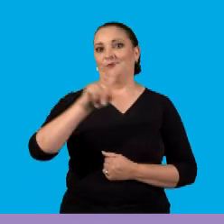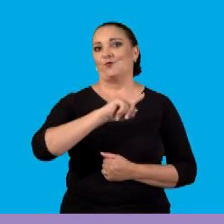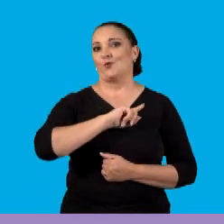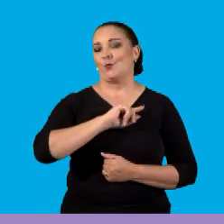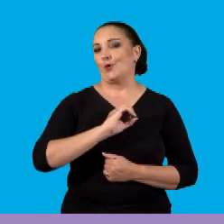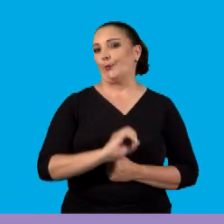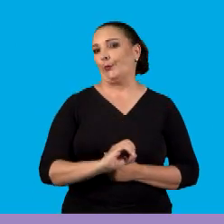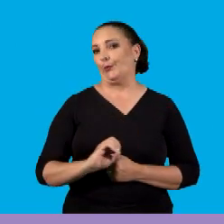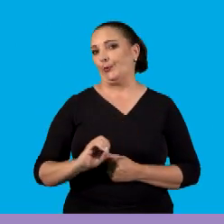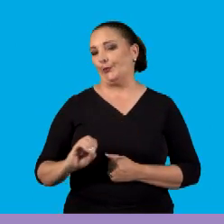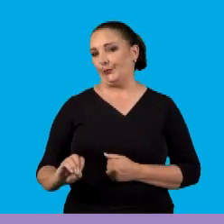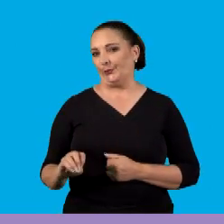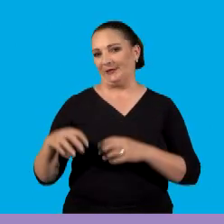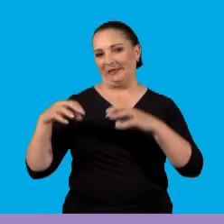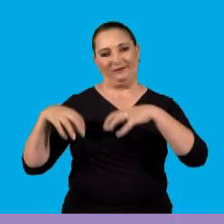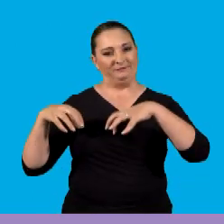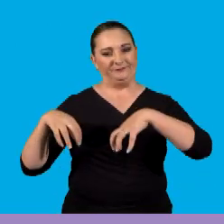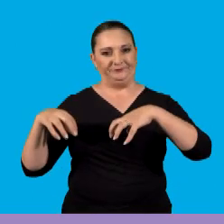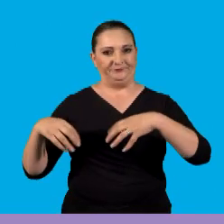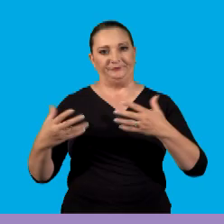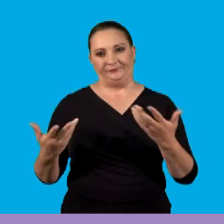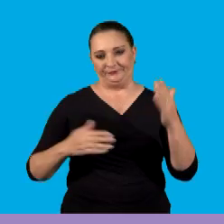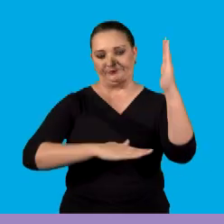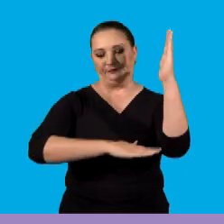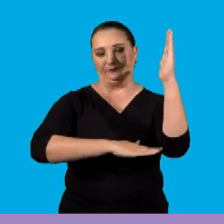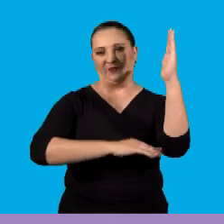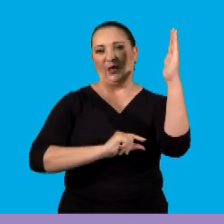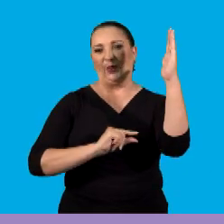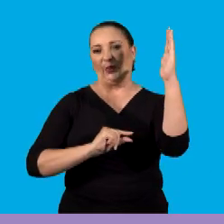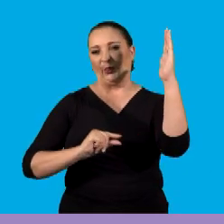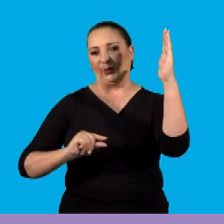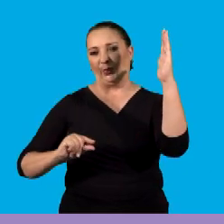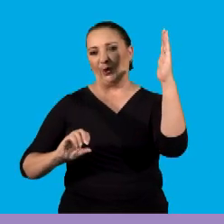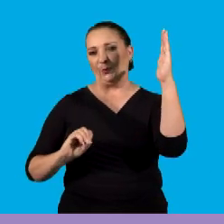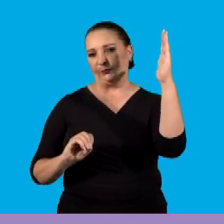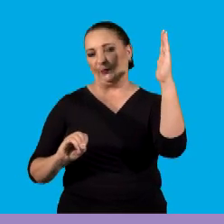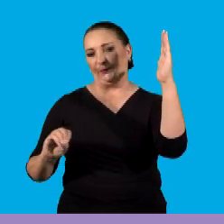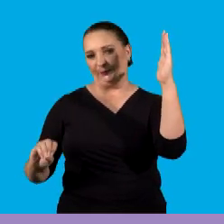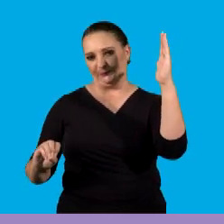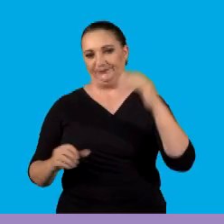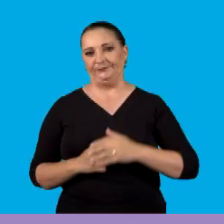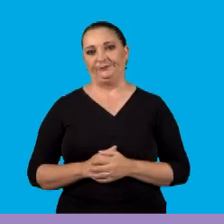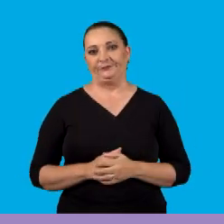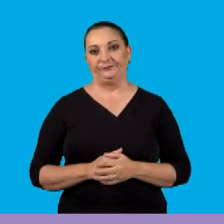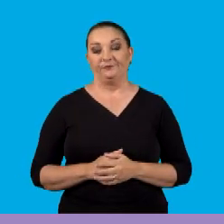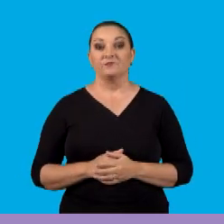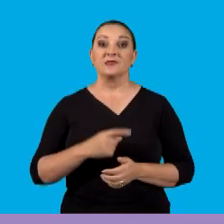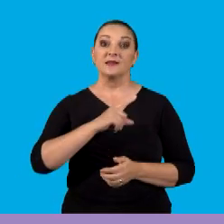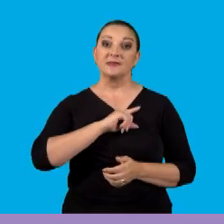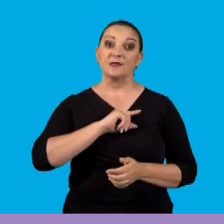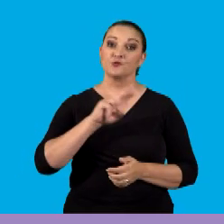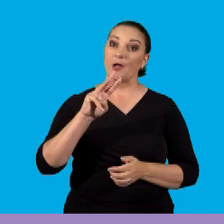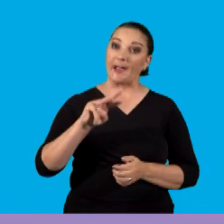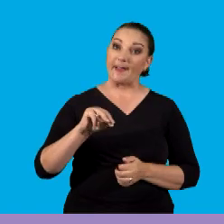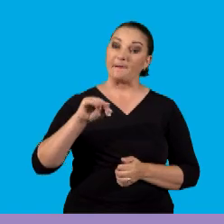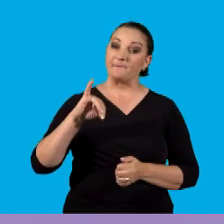then you are absolutely correct, because we can see that on day 3 and day 4, there was no rainfall at all, and that